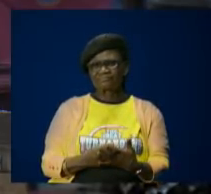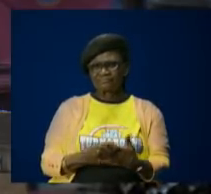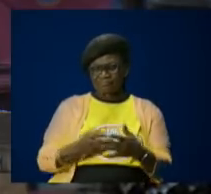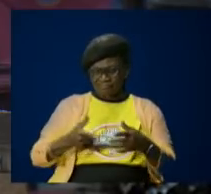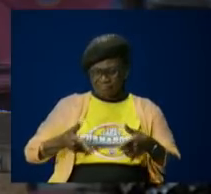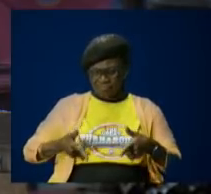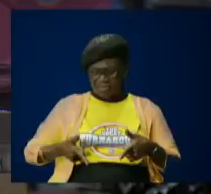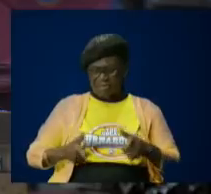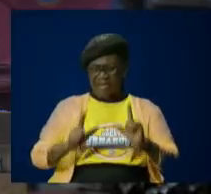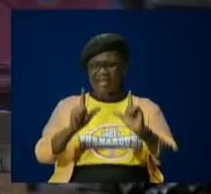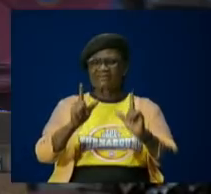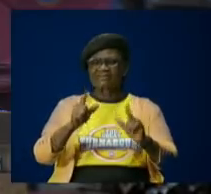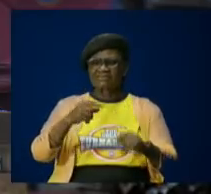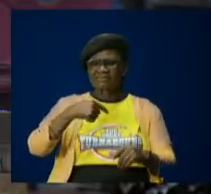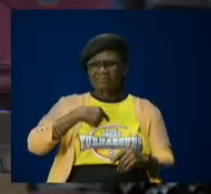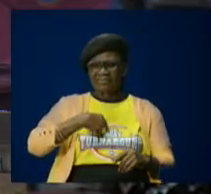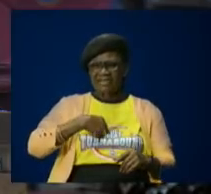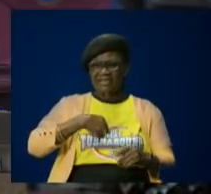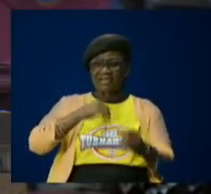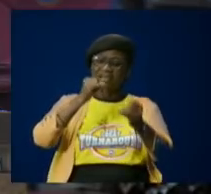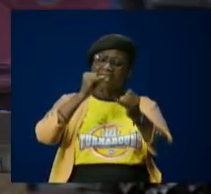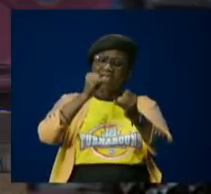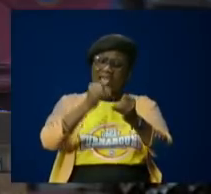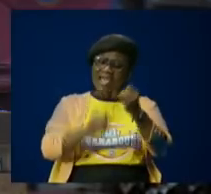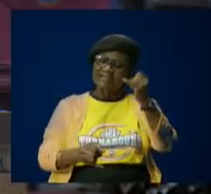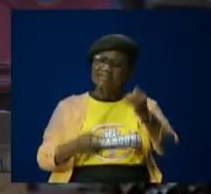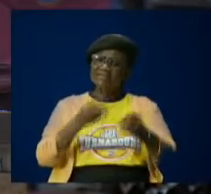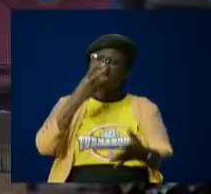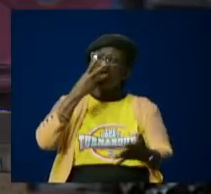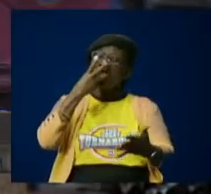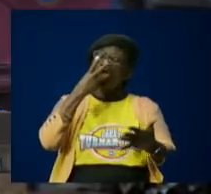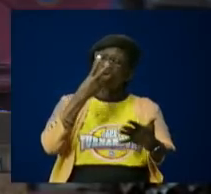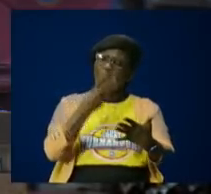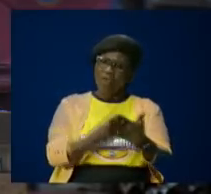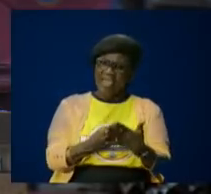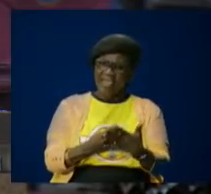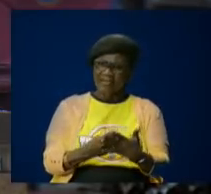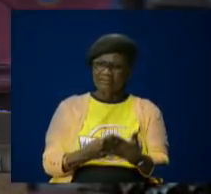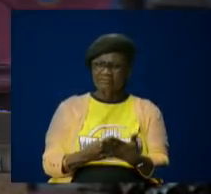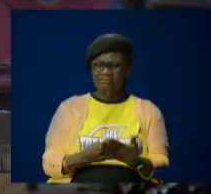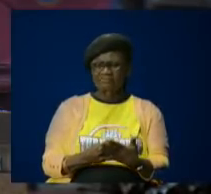Let me end well.